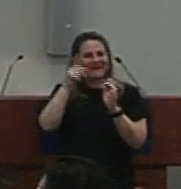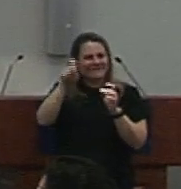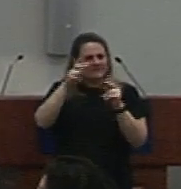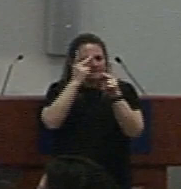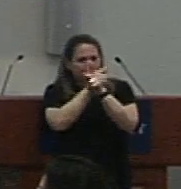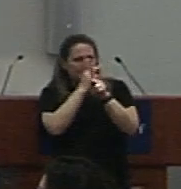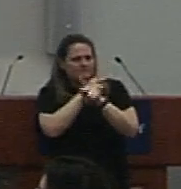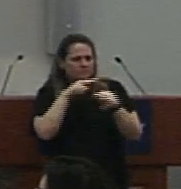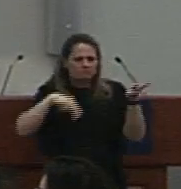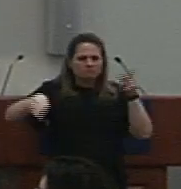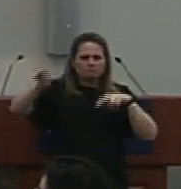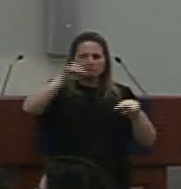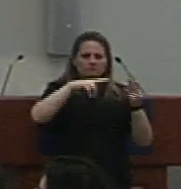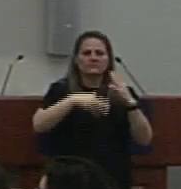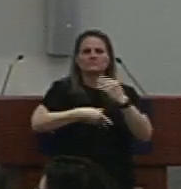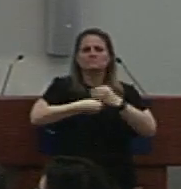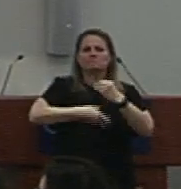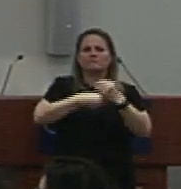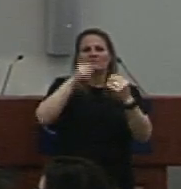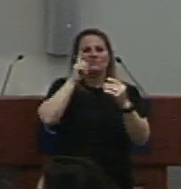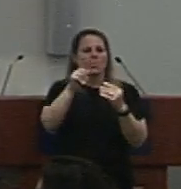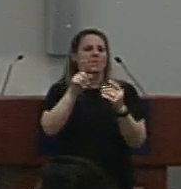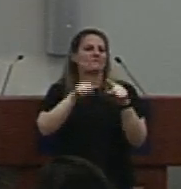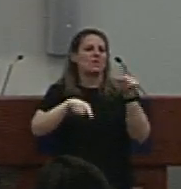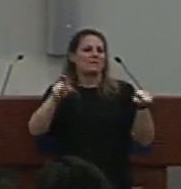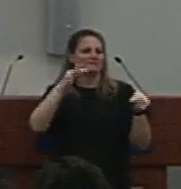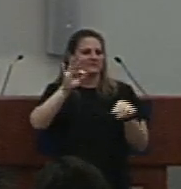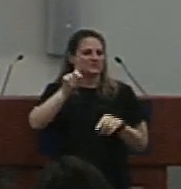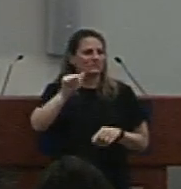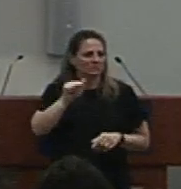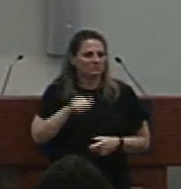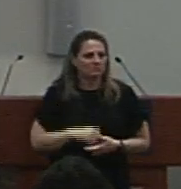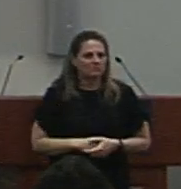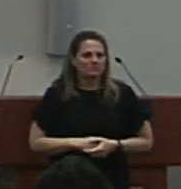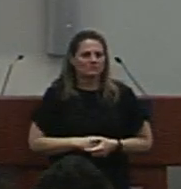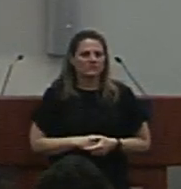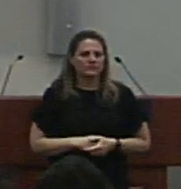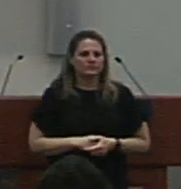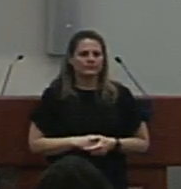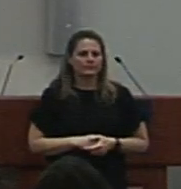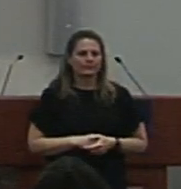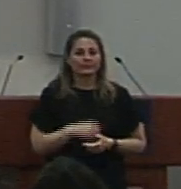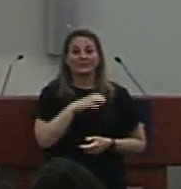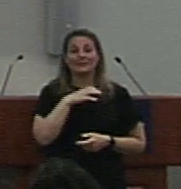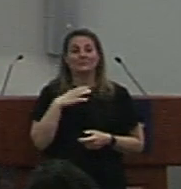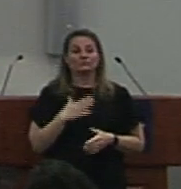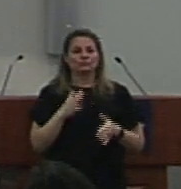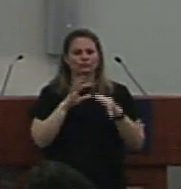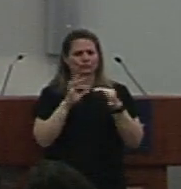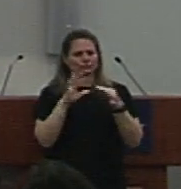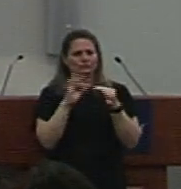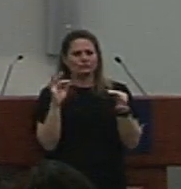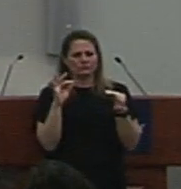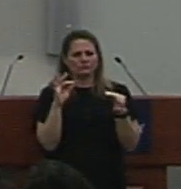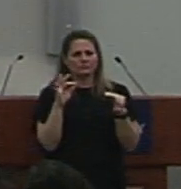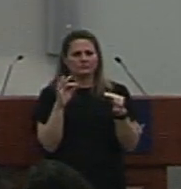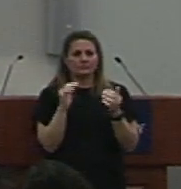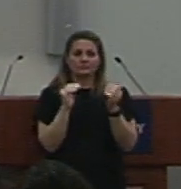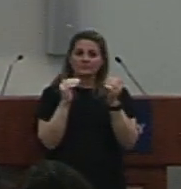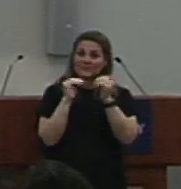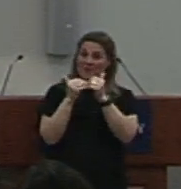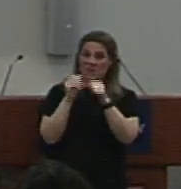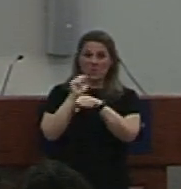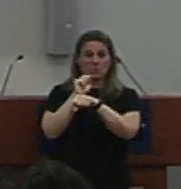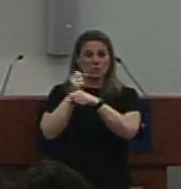give a brief response to that. The way we work systemically, we have three members of my